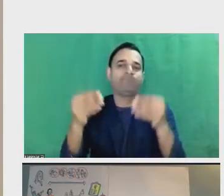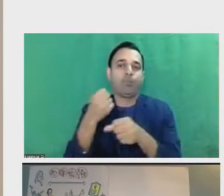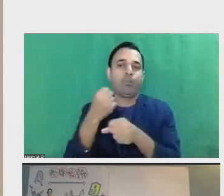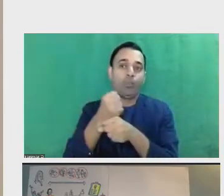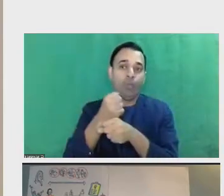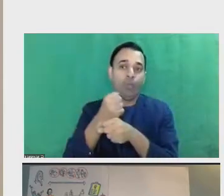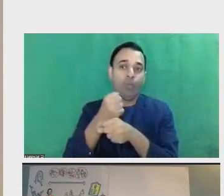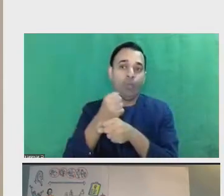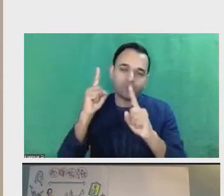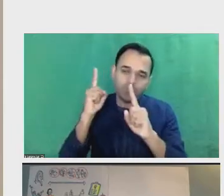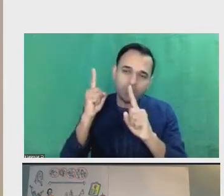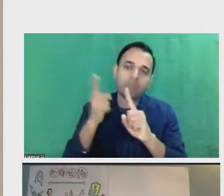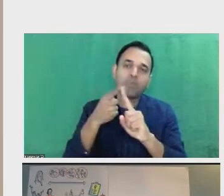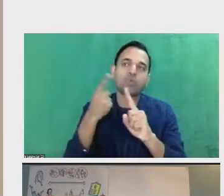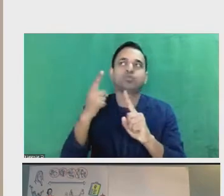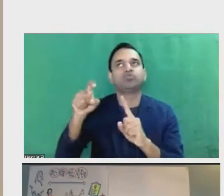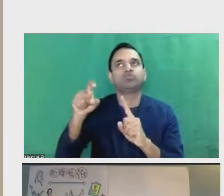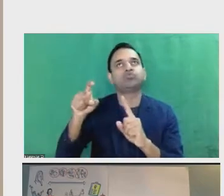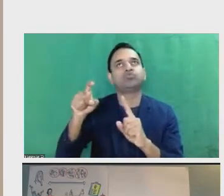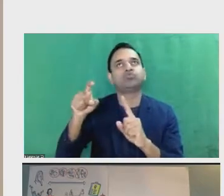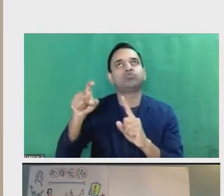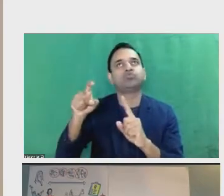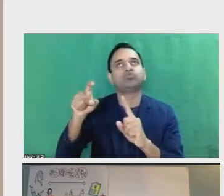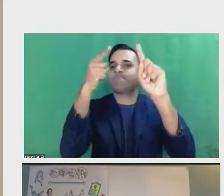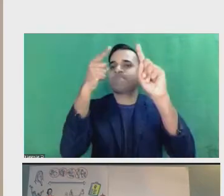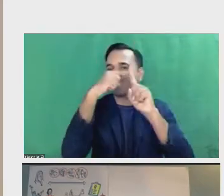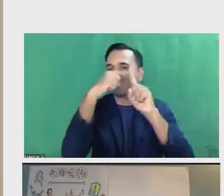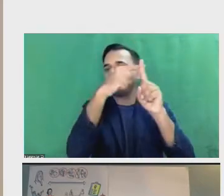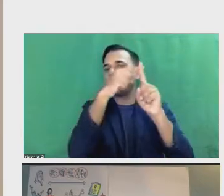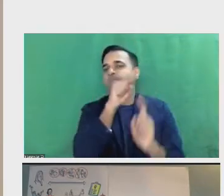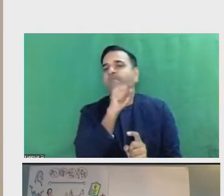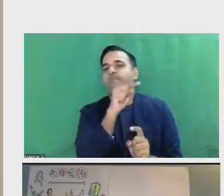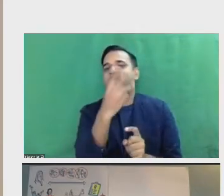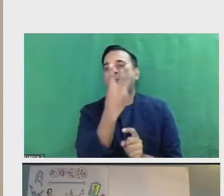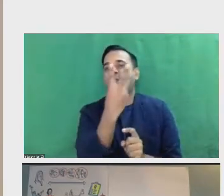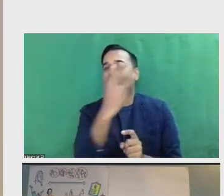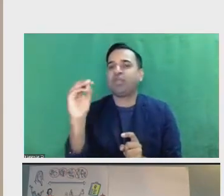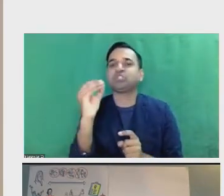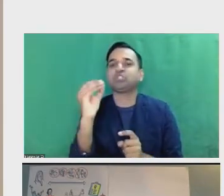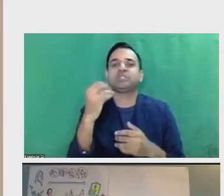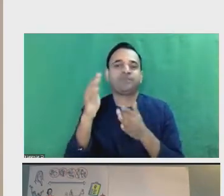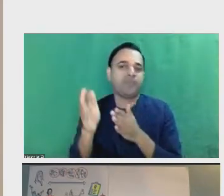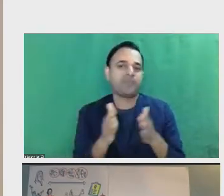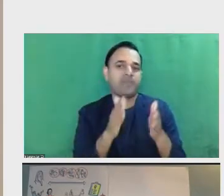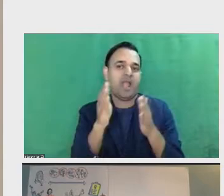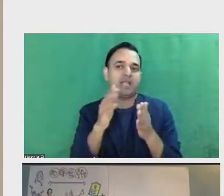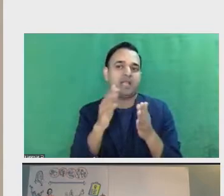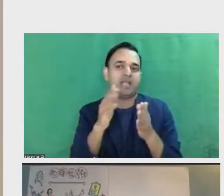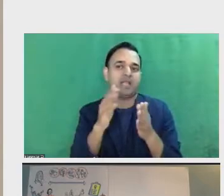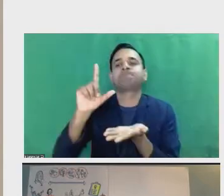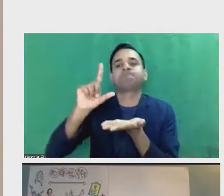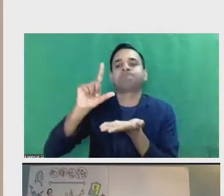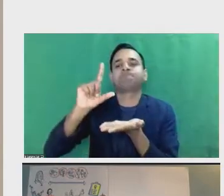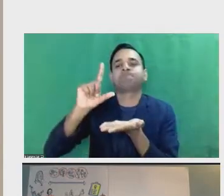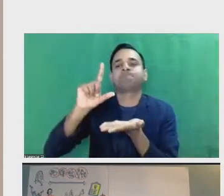talk about gender responsive, what does it really mean to be gender responsive? Participation is not enough.